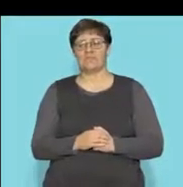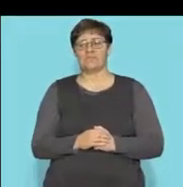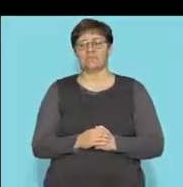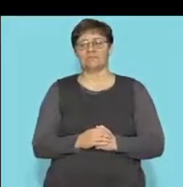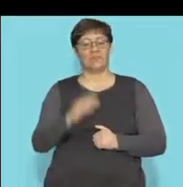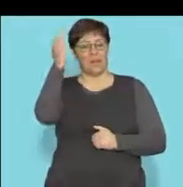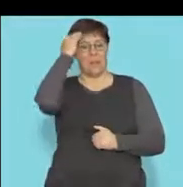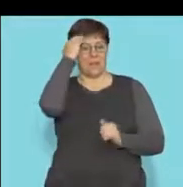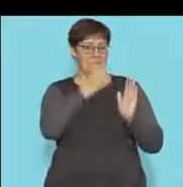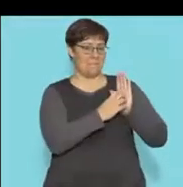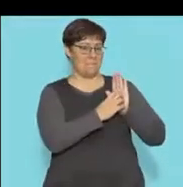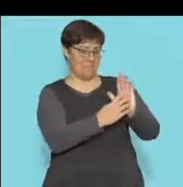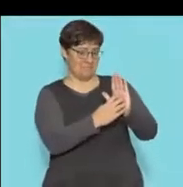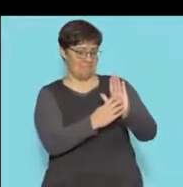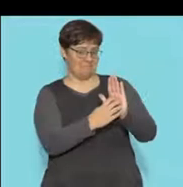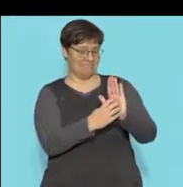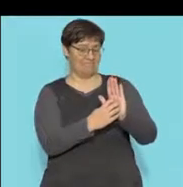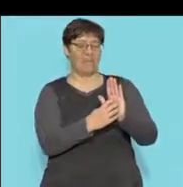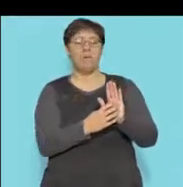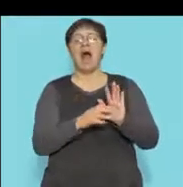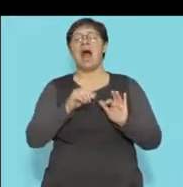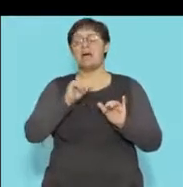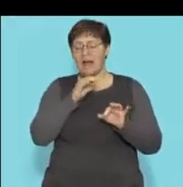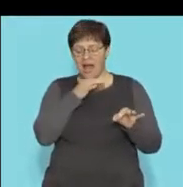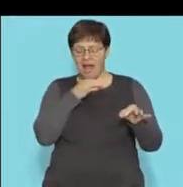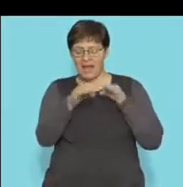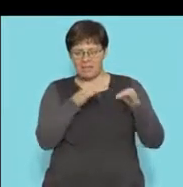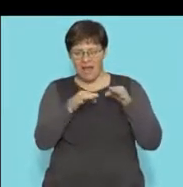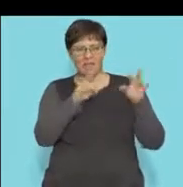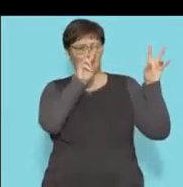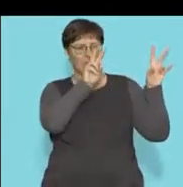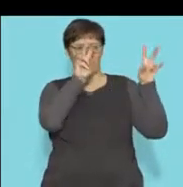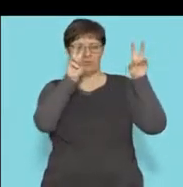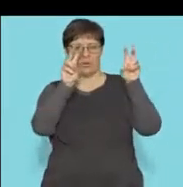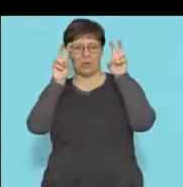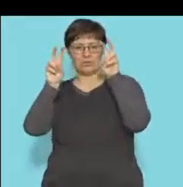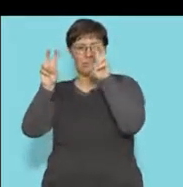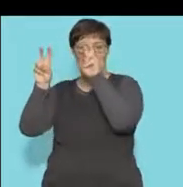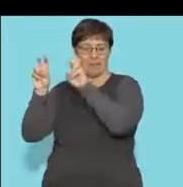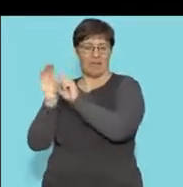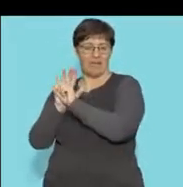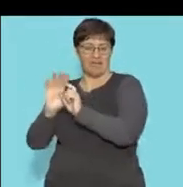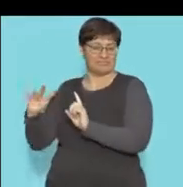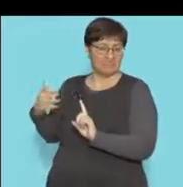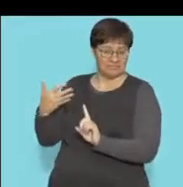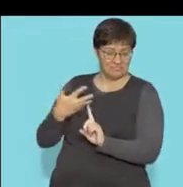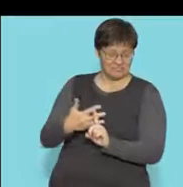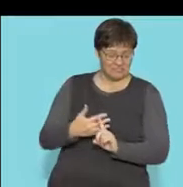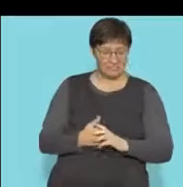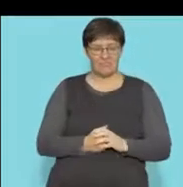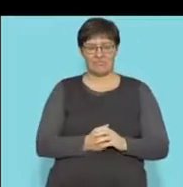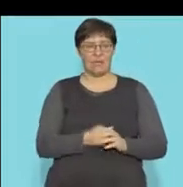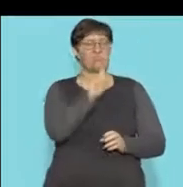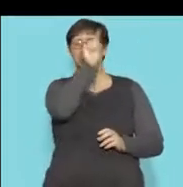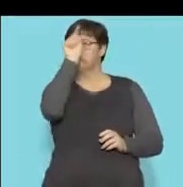This is your mind map that takes you through all the topics that we have covered. We've